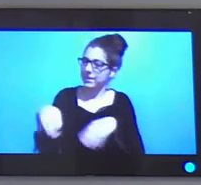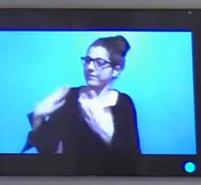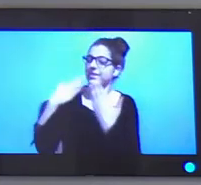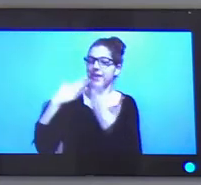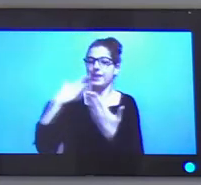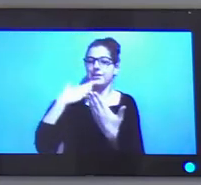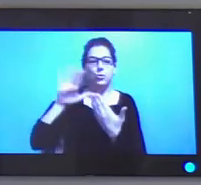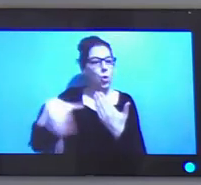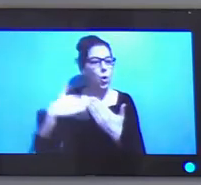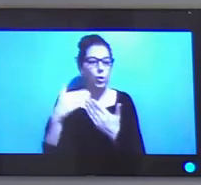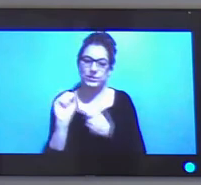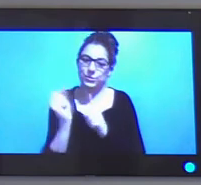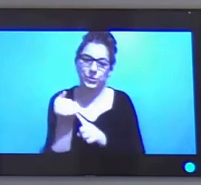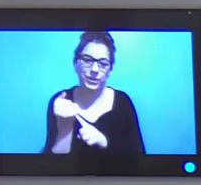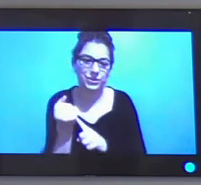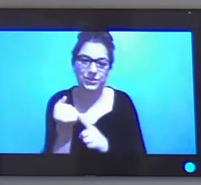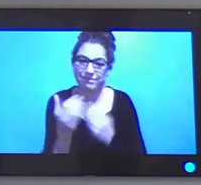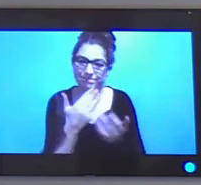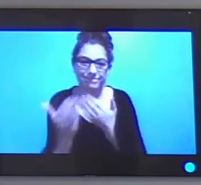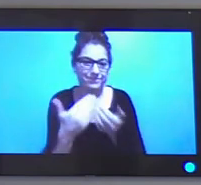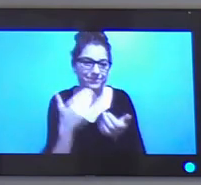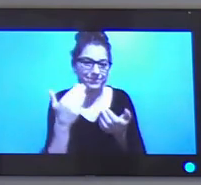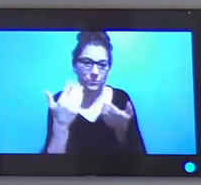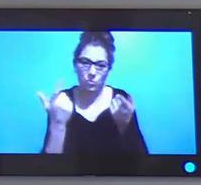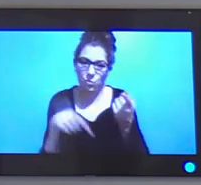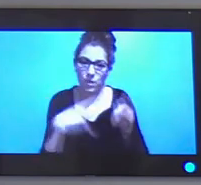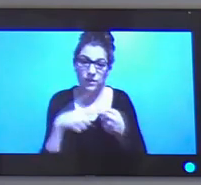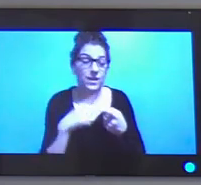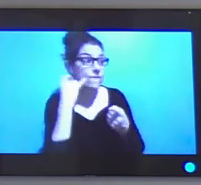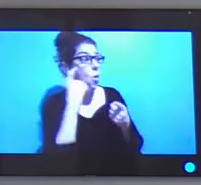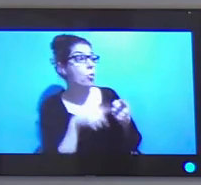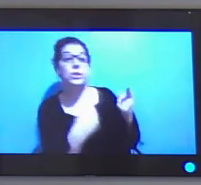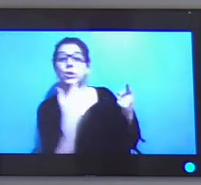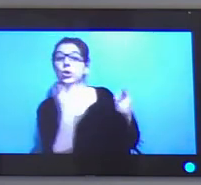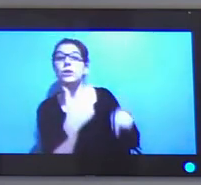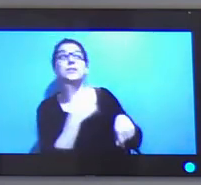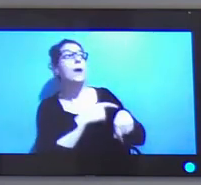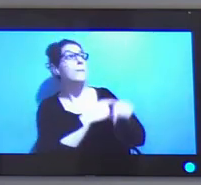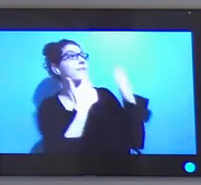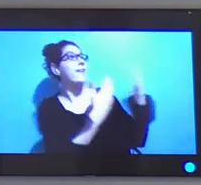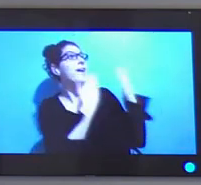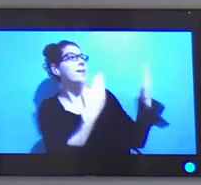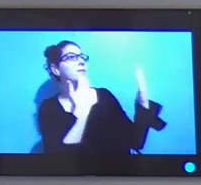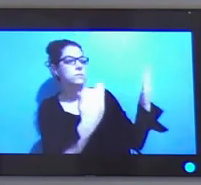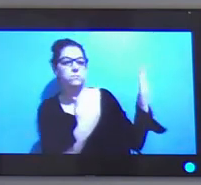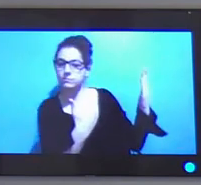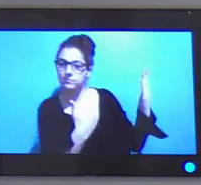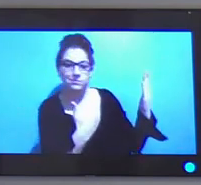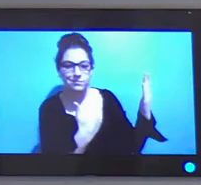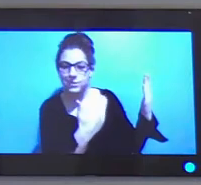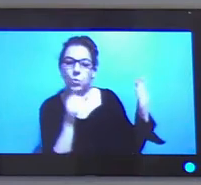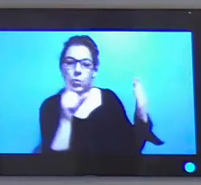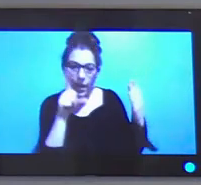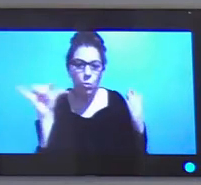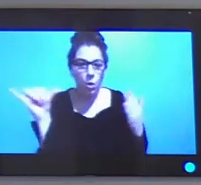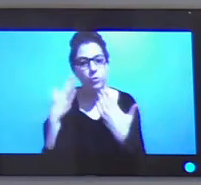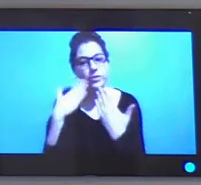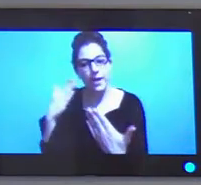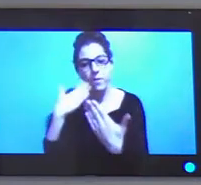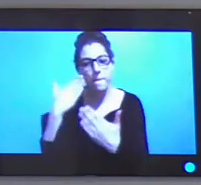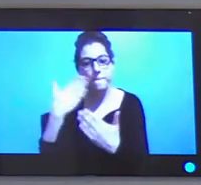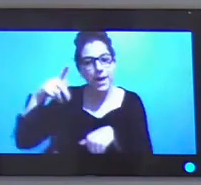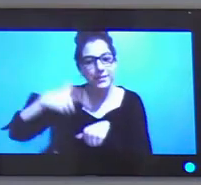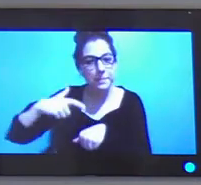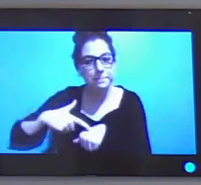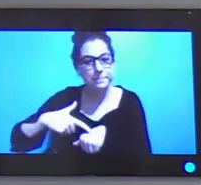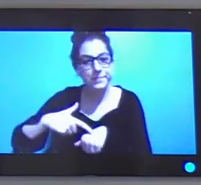circumstances. And the Bible says if you only give thanks in good circumstances, it's not all circumstances. This is a year where we can give God